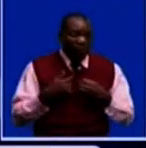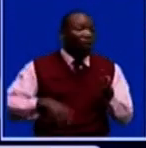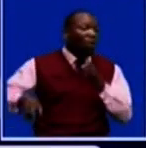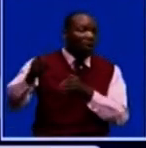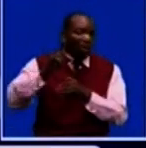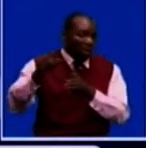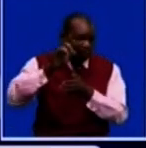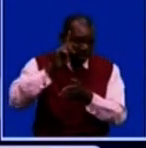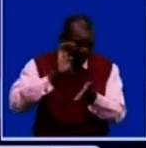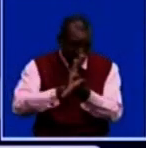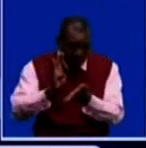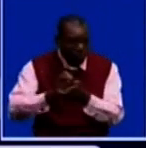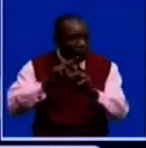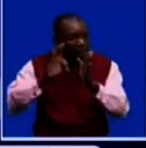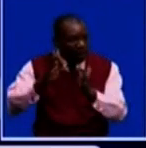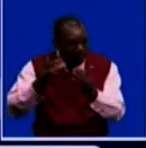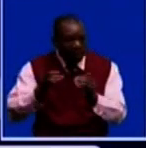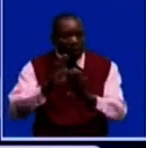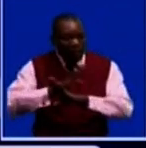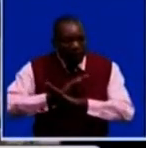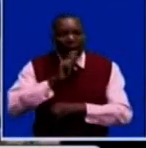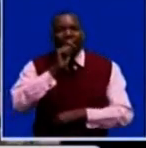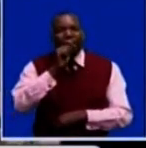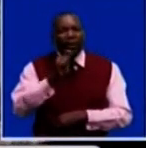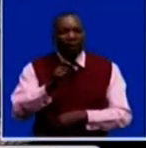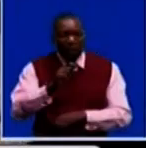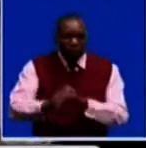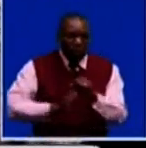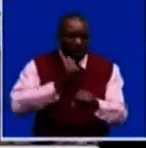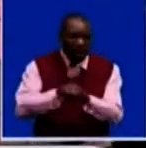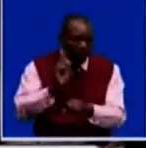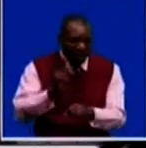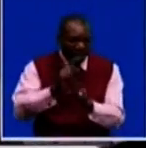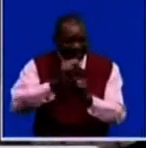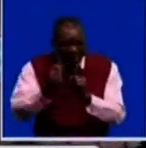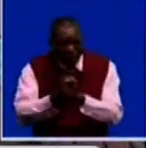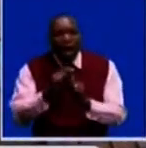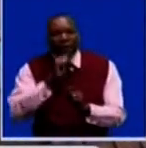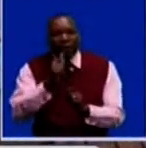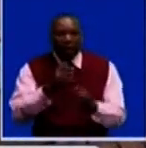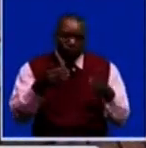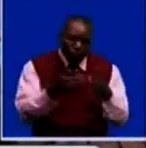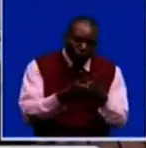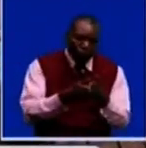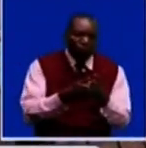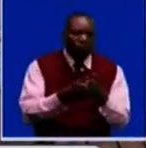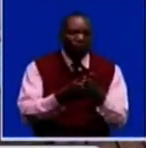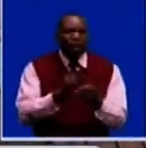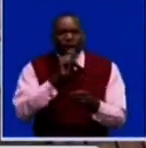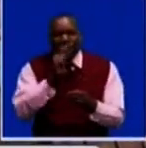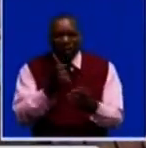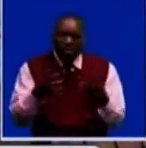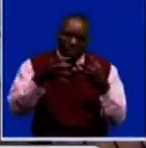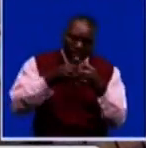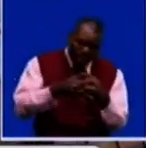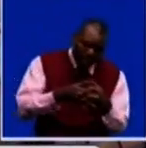help the Zambian media to establish media convergence centers where traditional media will be integrated with new media platforms, a